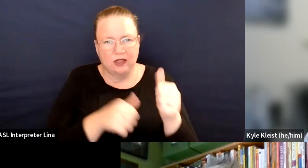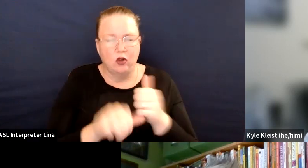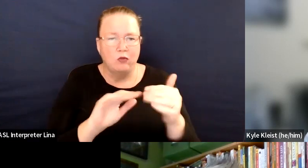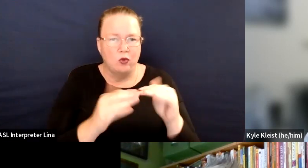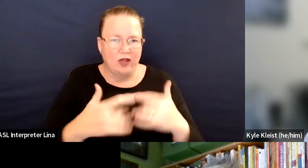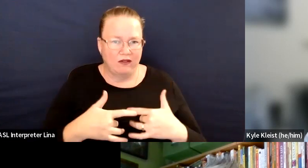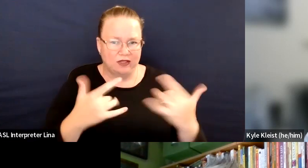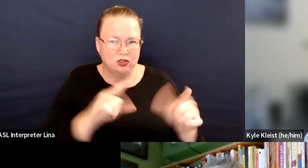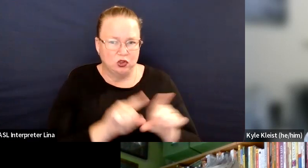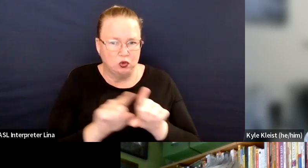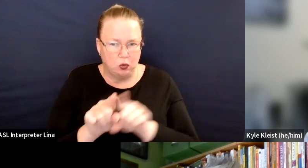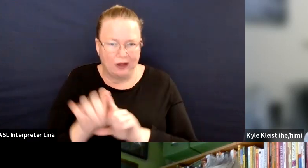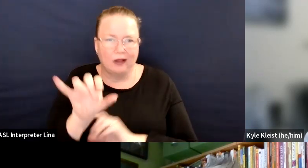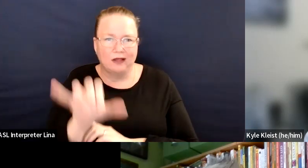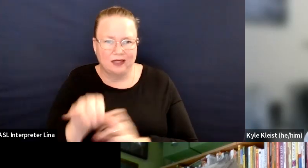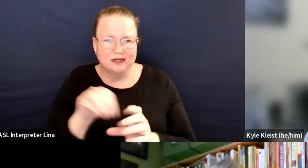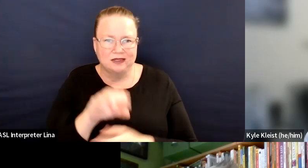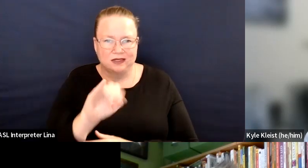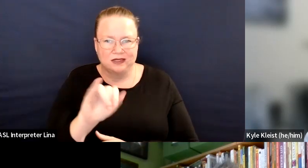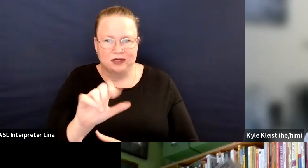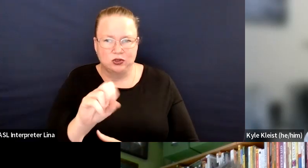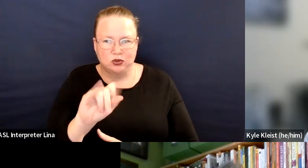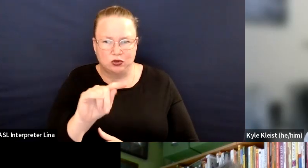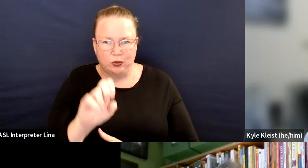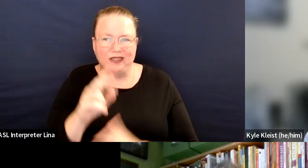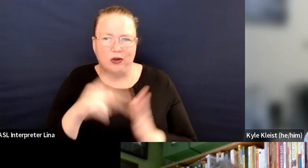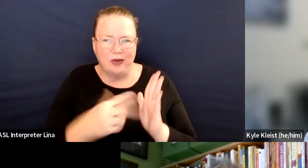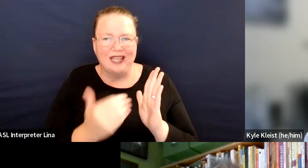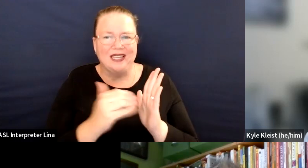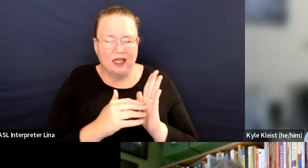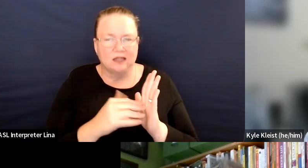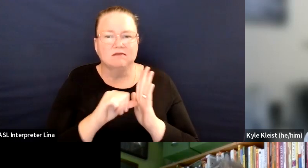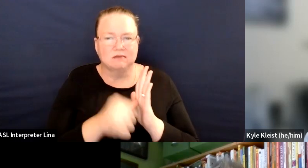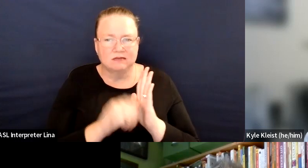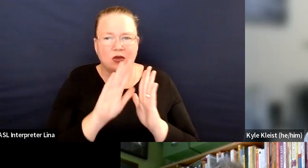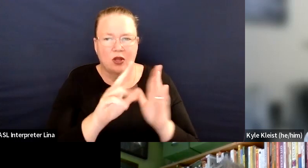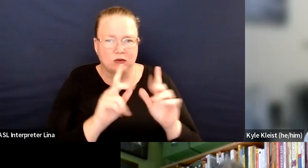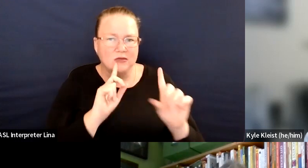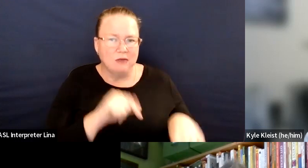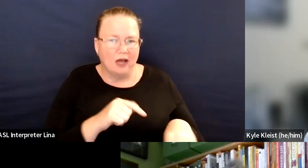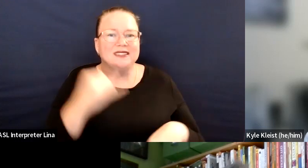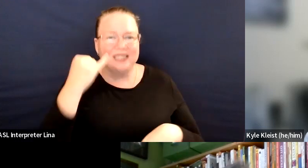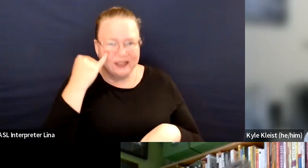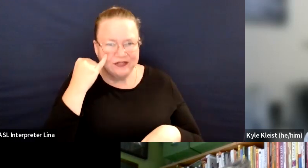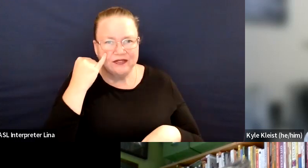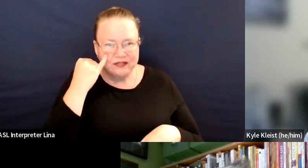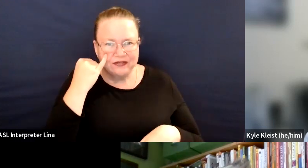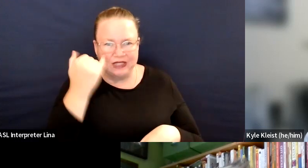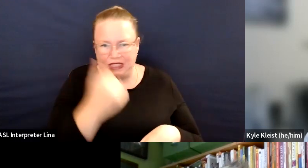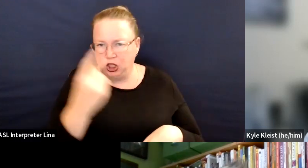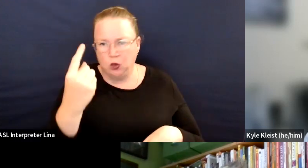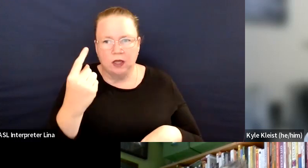community events as well. That's in CIL suites. And I reread it just to give you the response, just in case